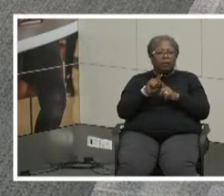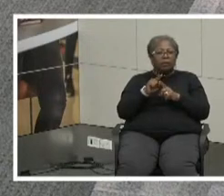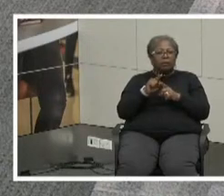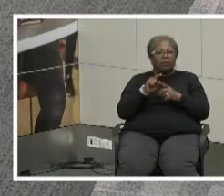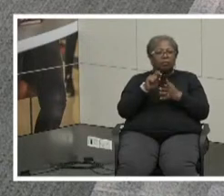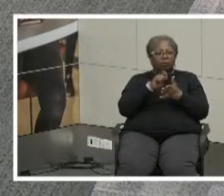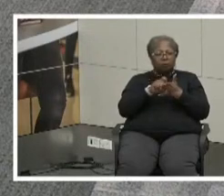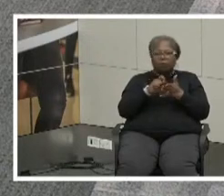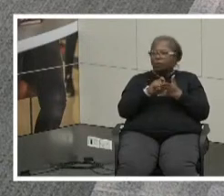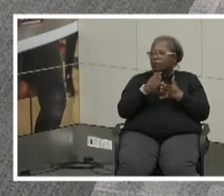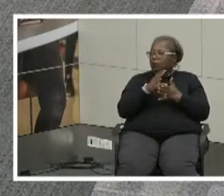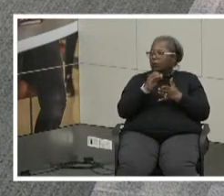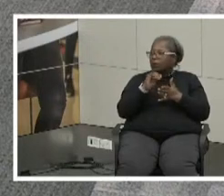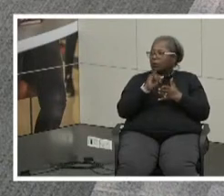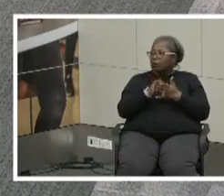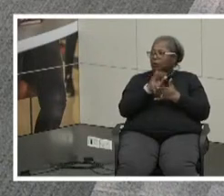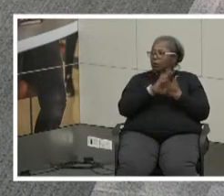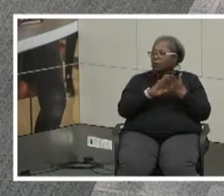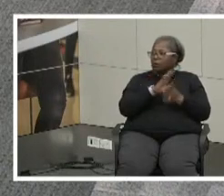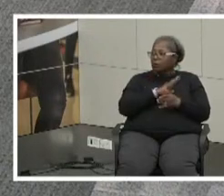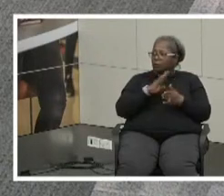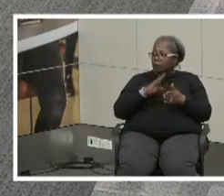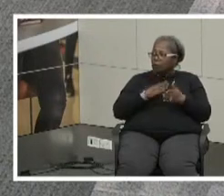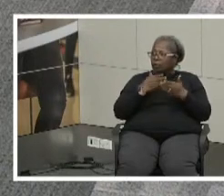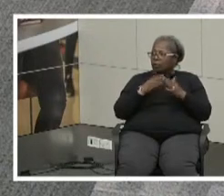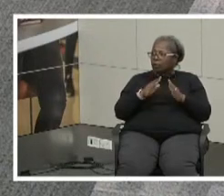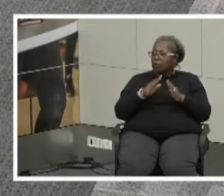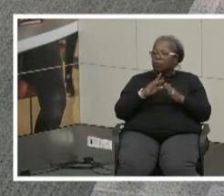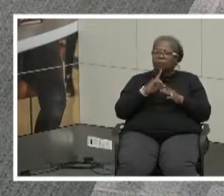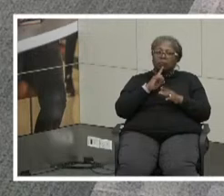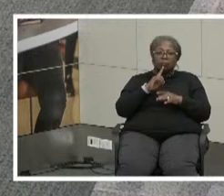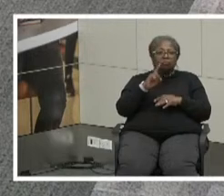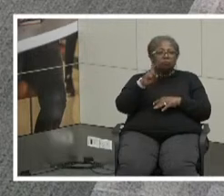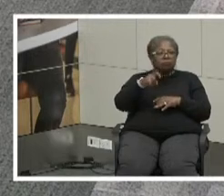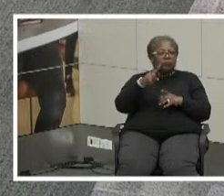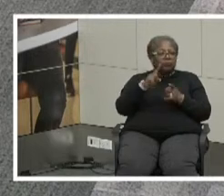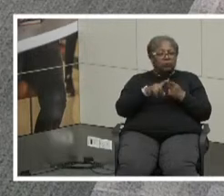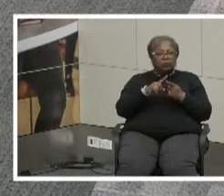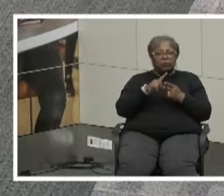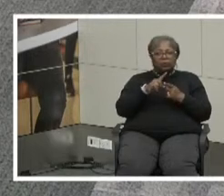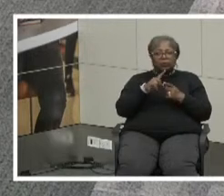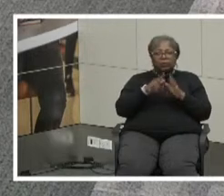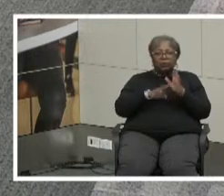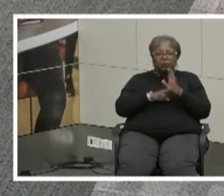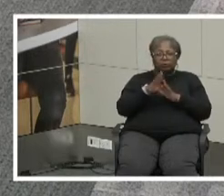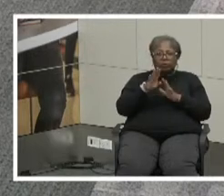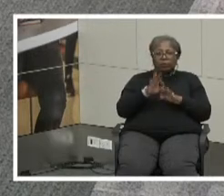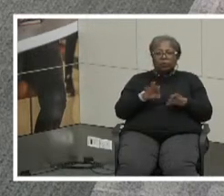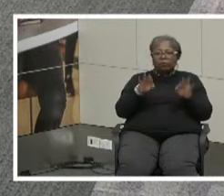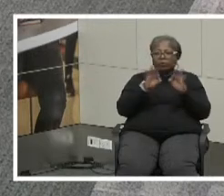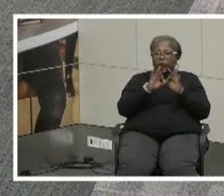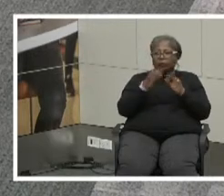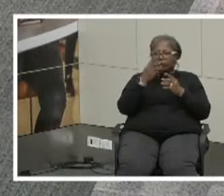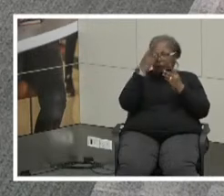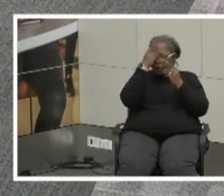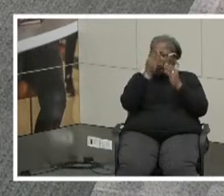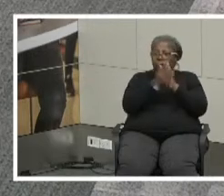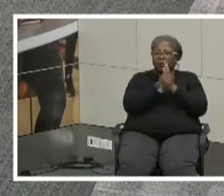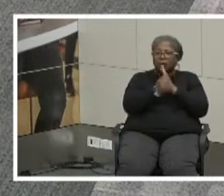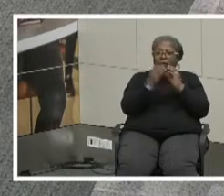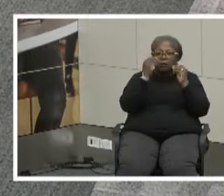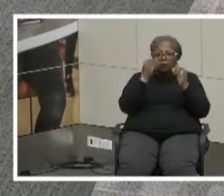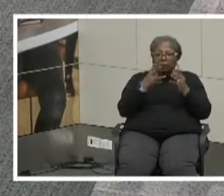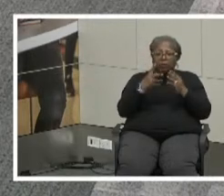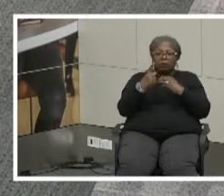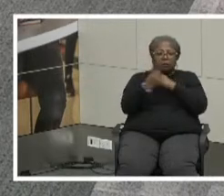and extended discussions which in the College Board curricular are deed as absolutely necessary to De develop critical thinking skills if teachers